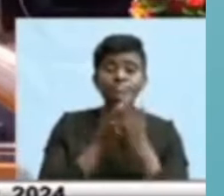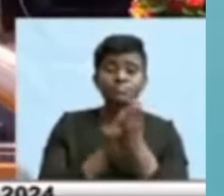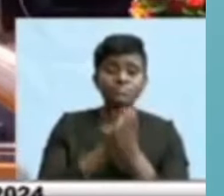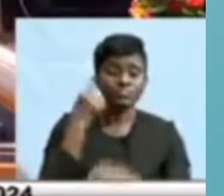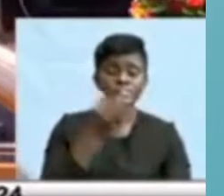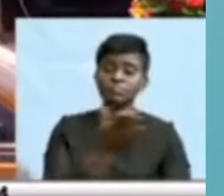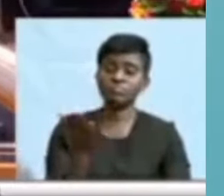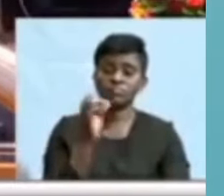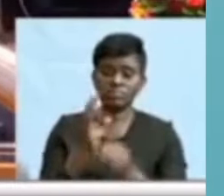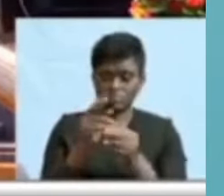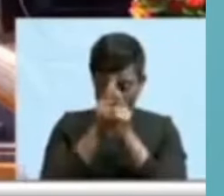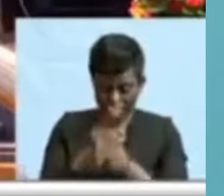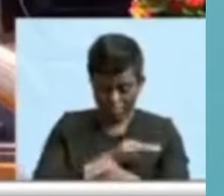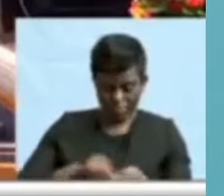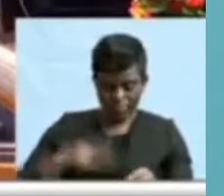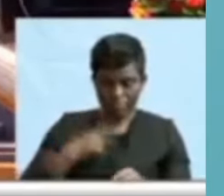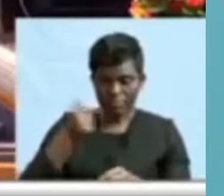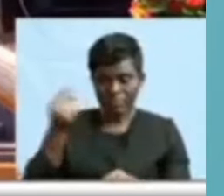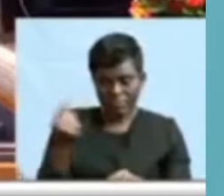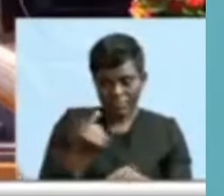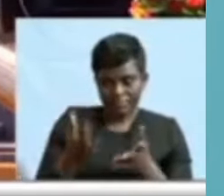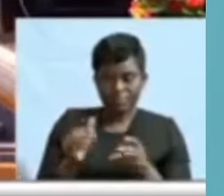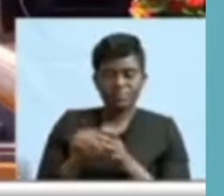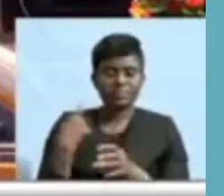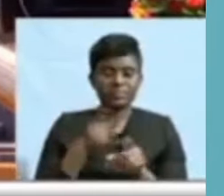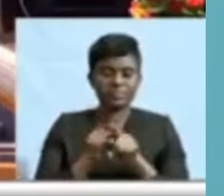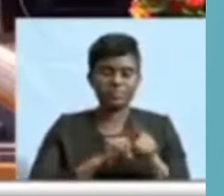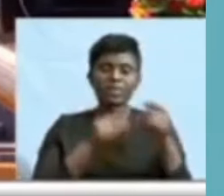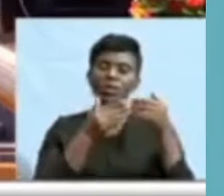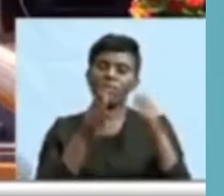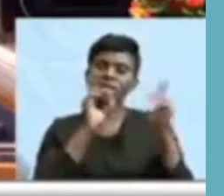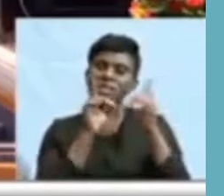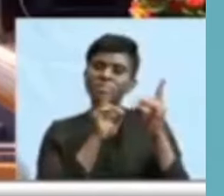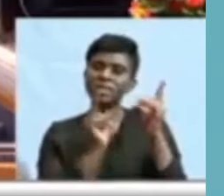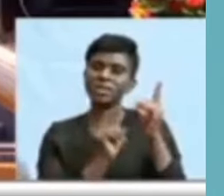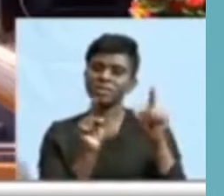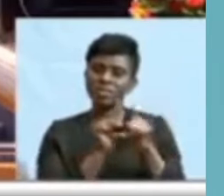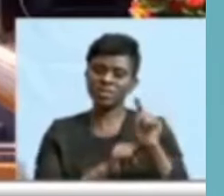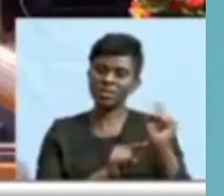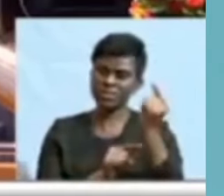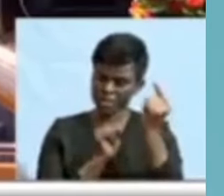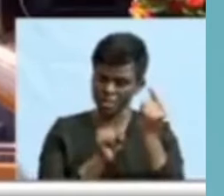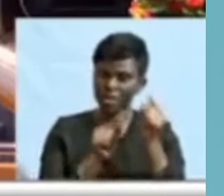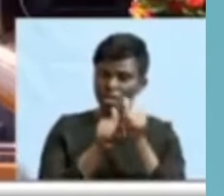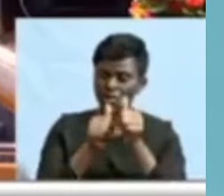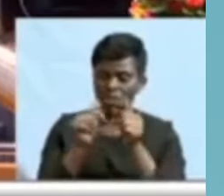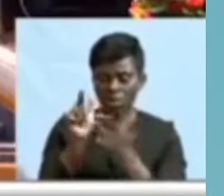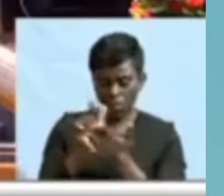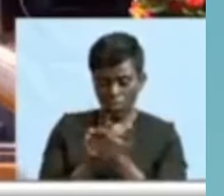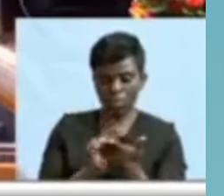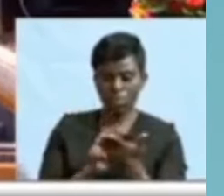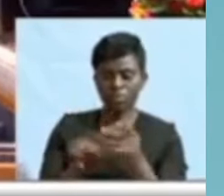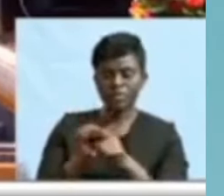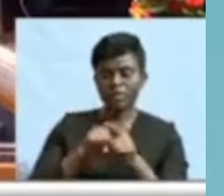them. If an honorable member comes to the floor of this House and opens a debate, first of all, according to our standing